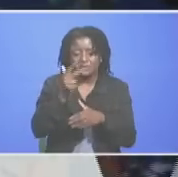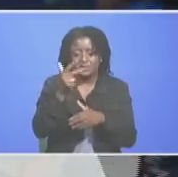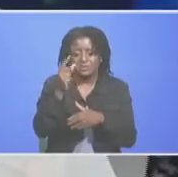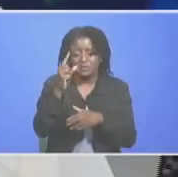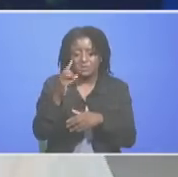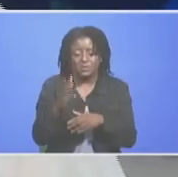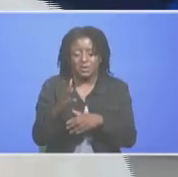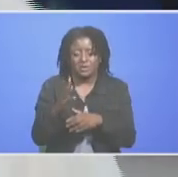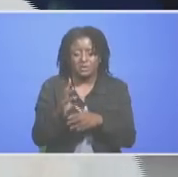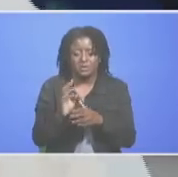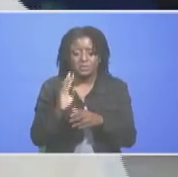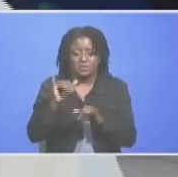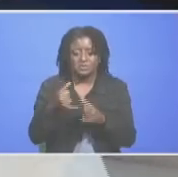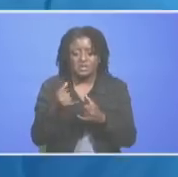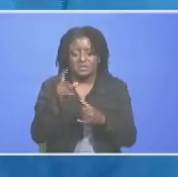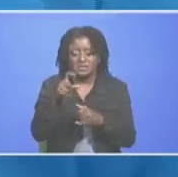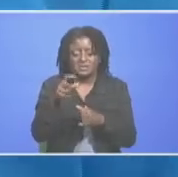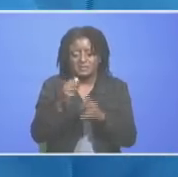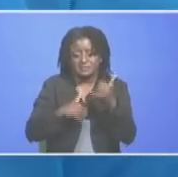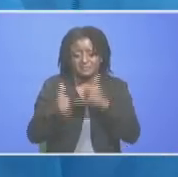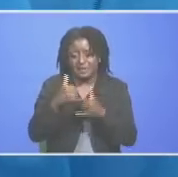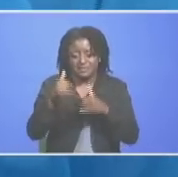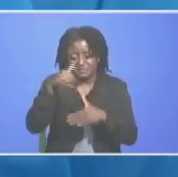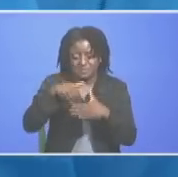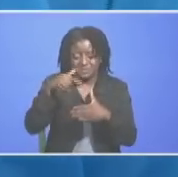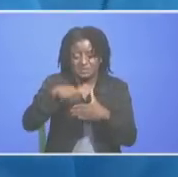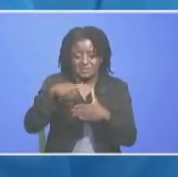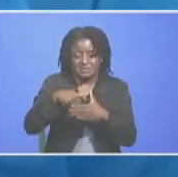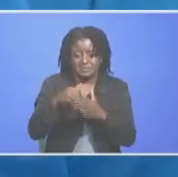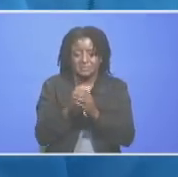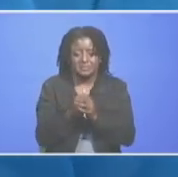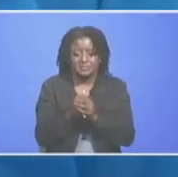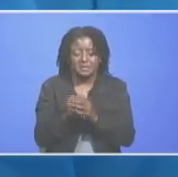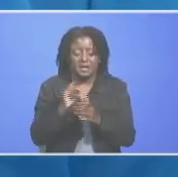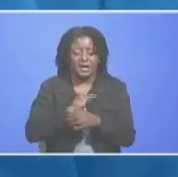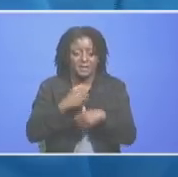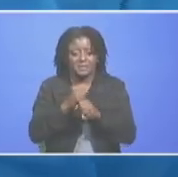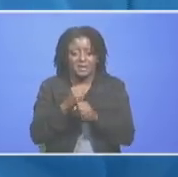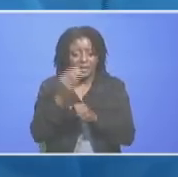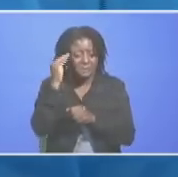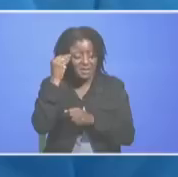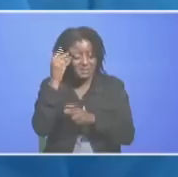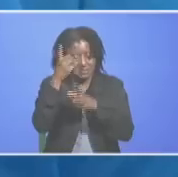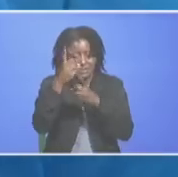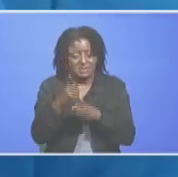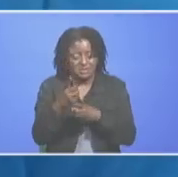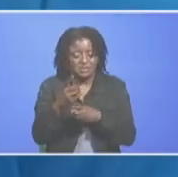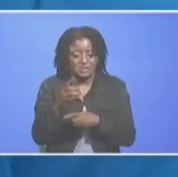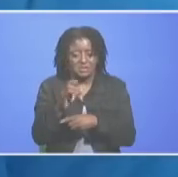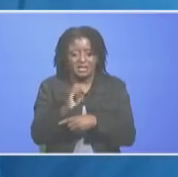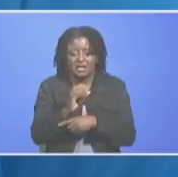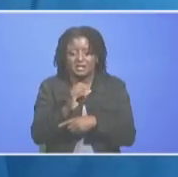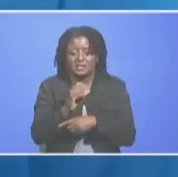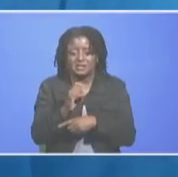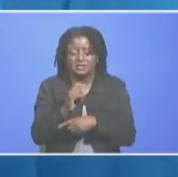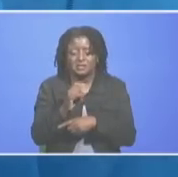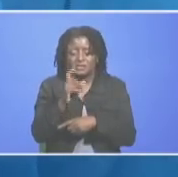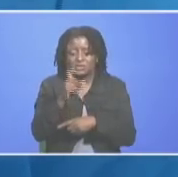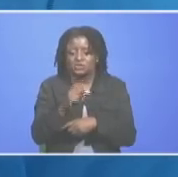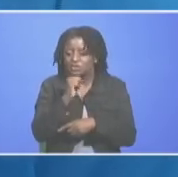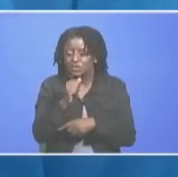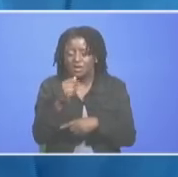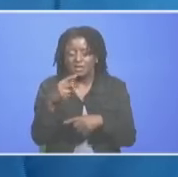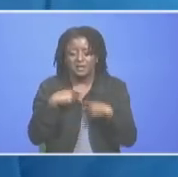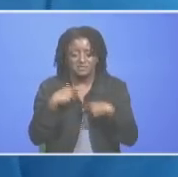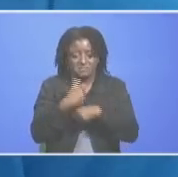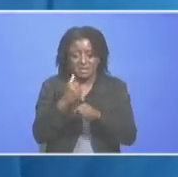fight from deep within and then pull it out at the end. I made a mental decision that I should have not made in the fourth quarter, beginning part. So I kind of took responsibility for it,